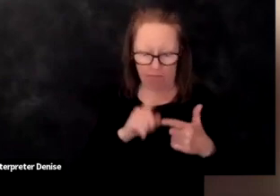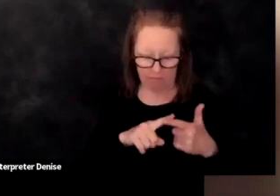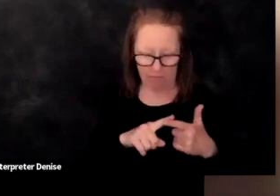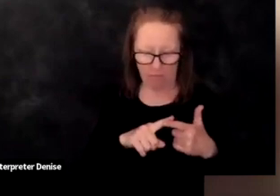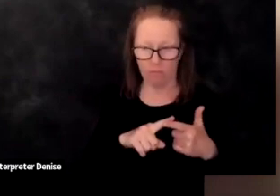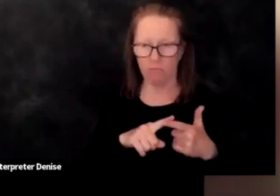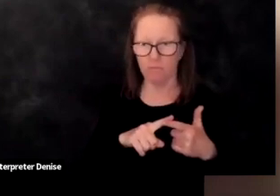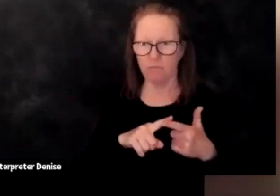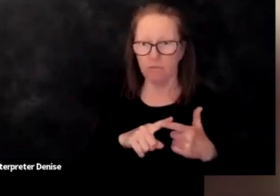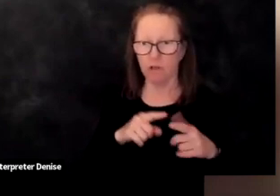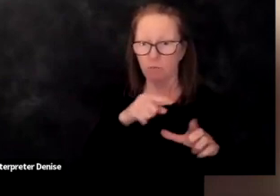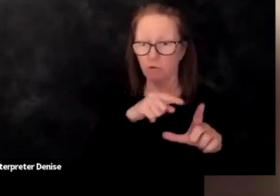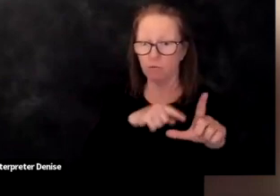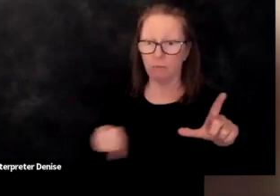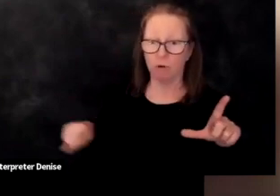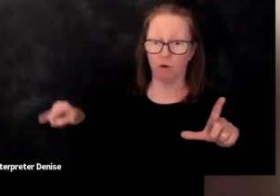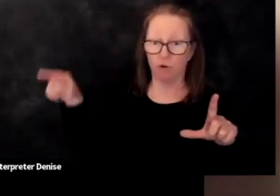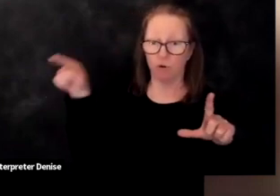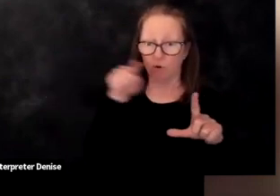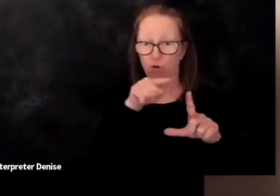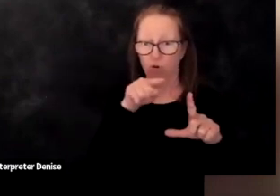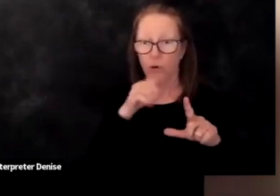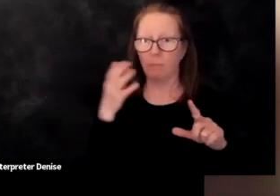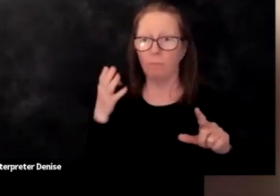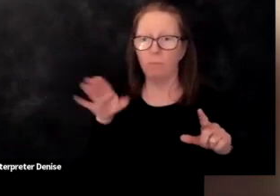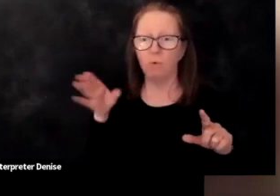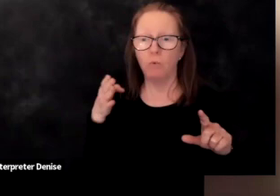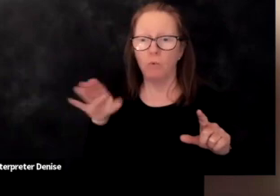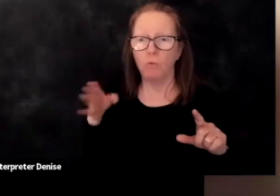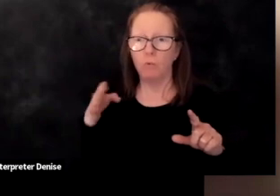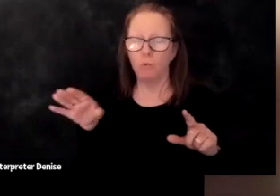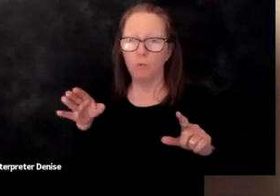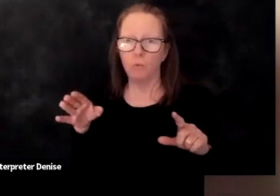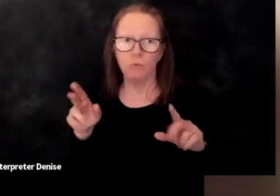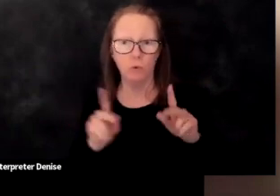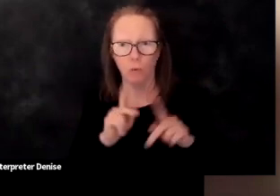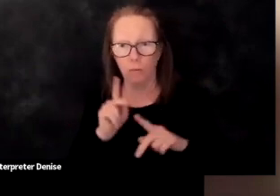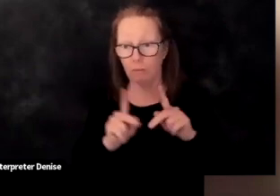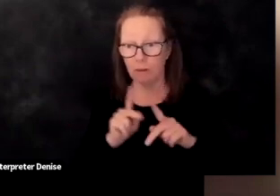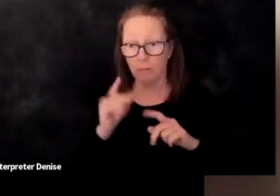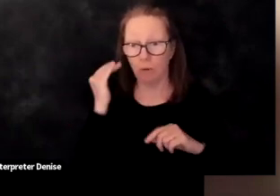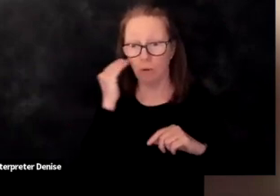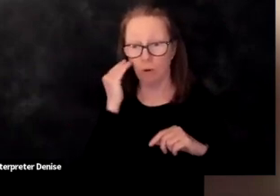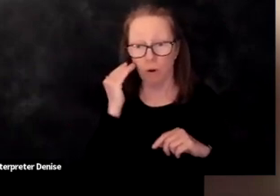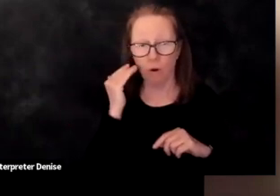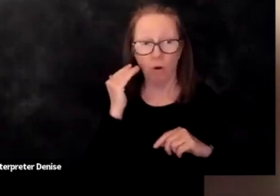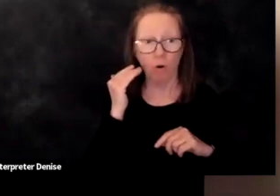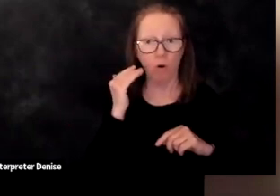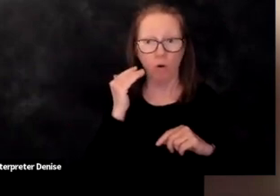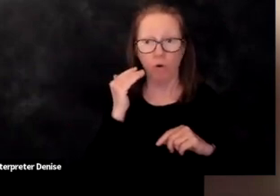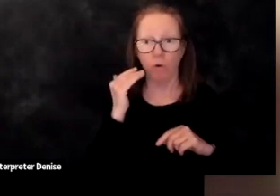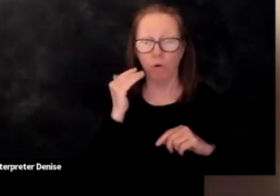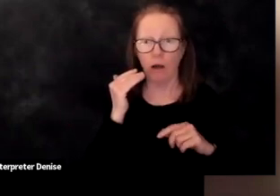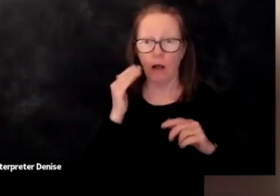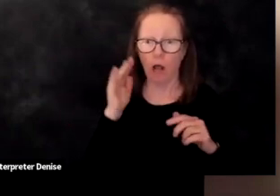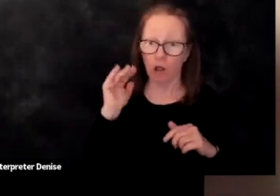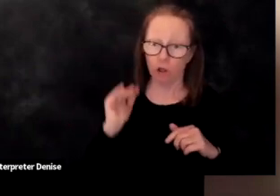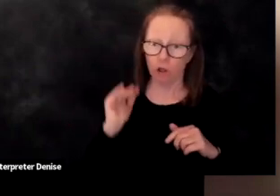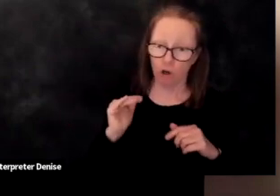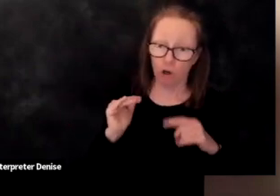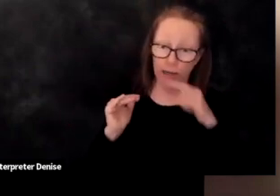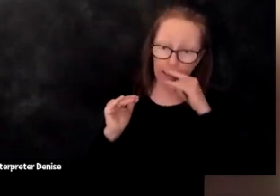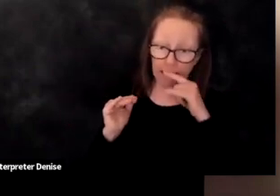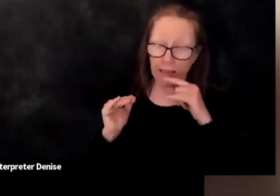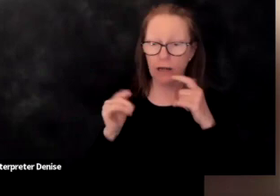perimeter in blue so that folks know when a little kid or a big kid hits the activator. If you're standing in the